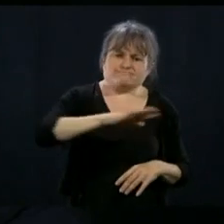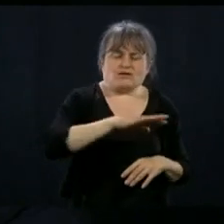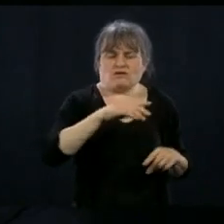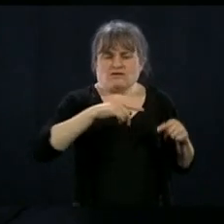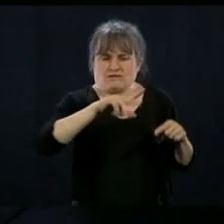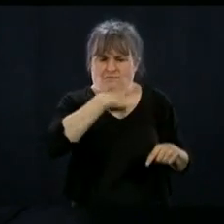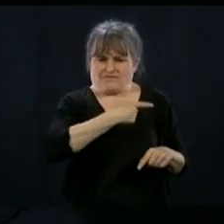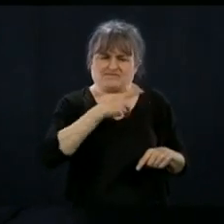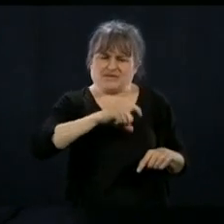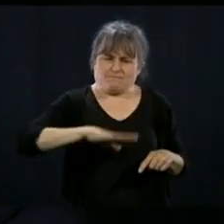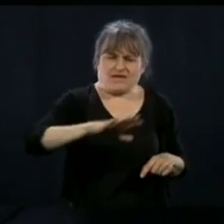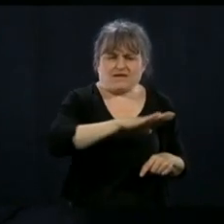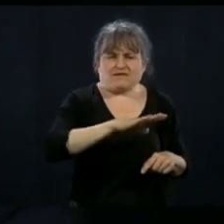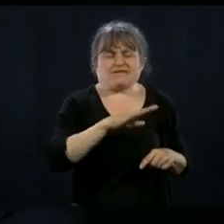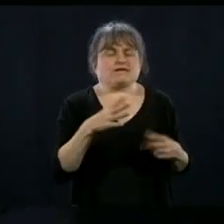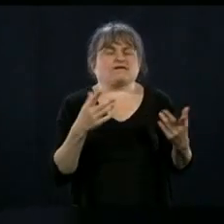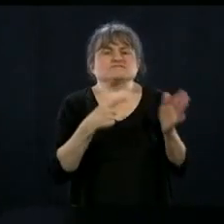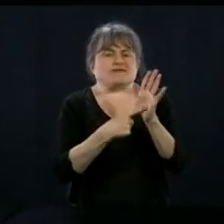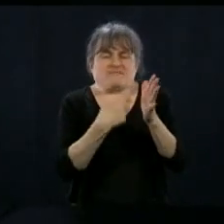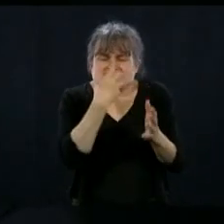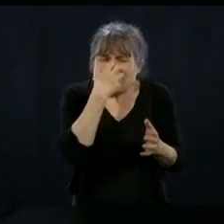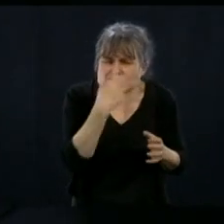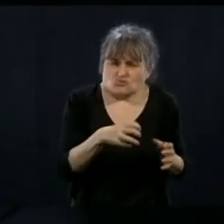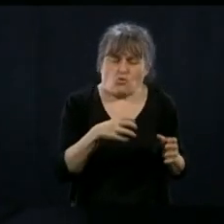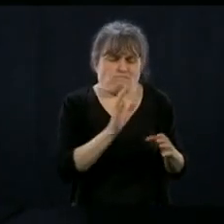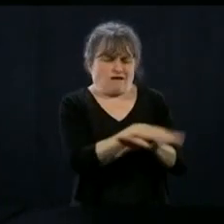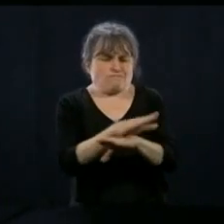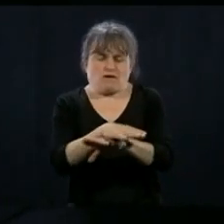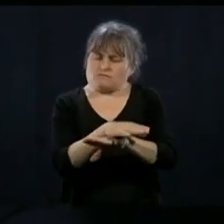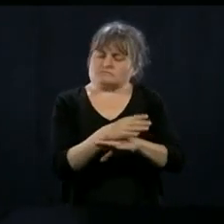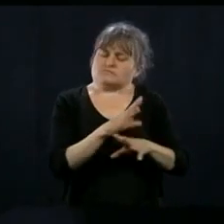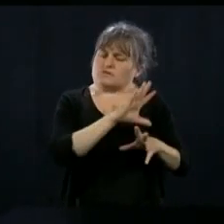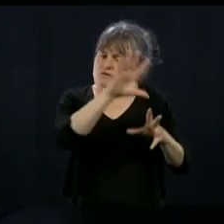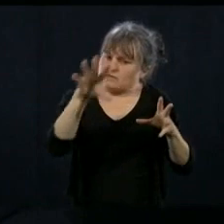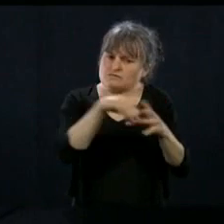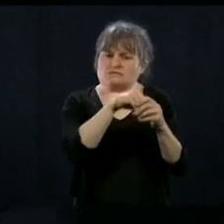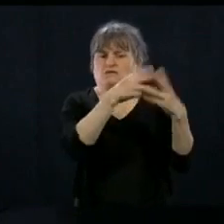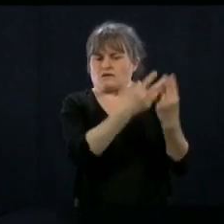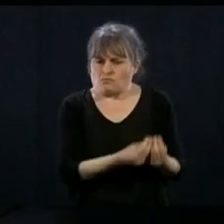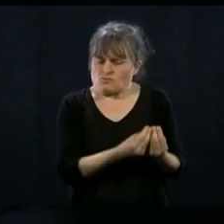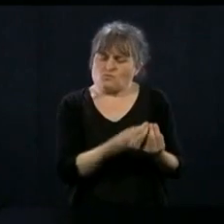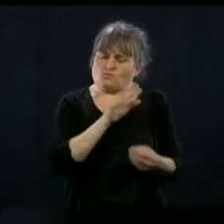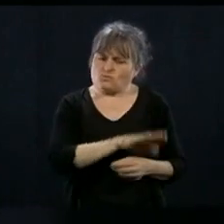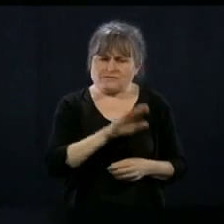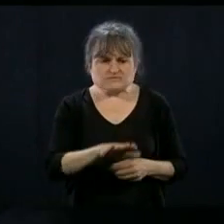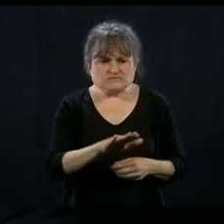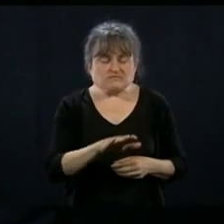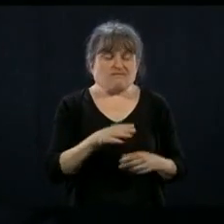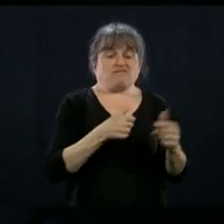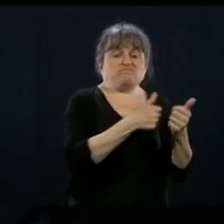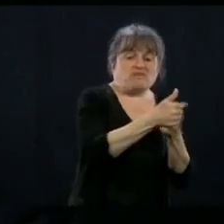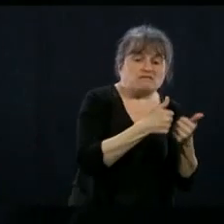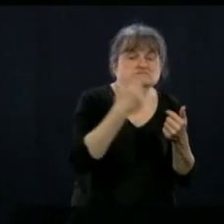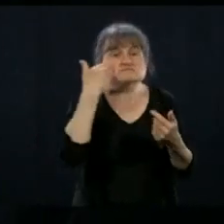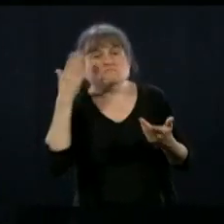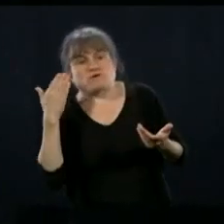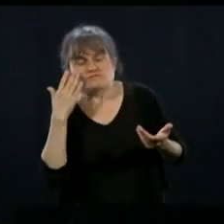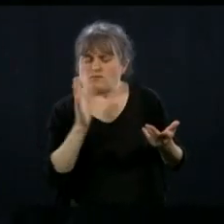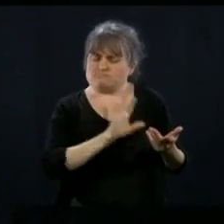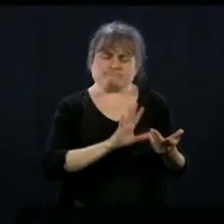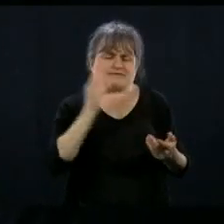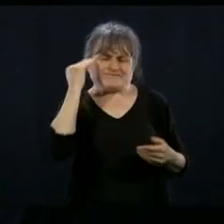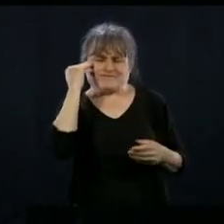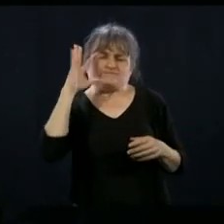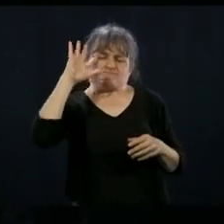or there's other problems that we experience, everything is declared. Whether people were tested or